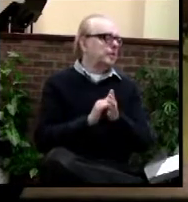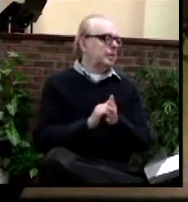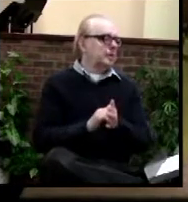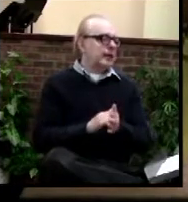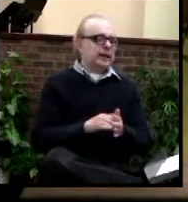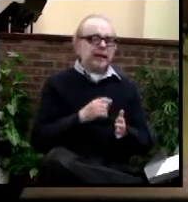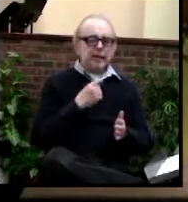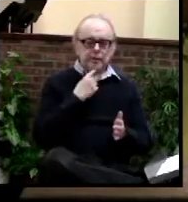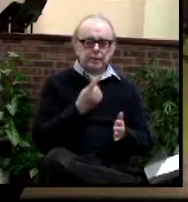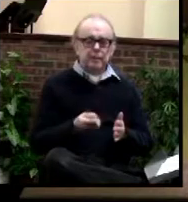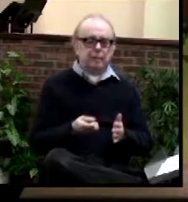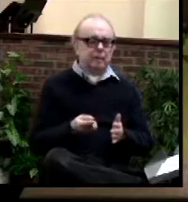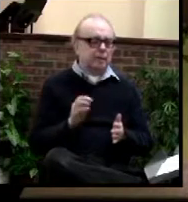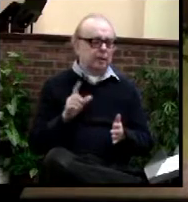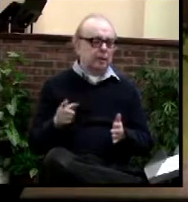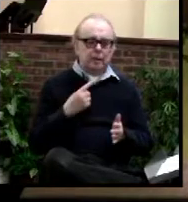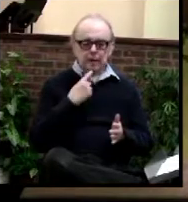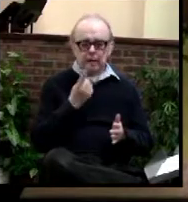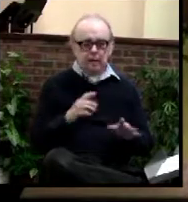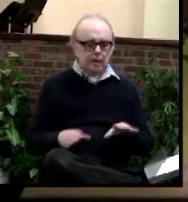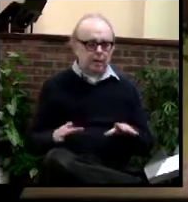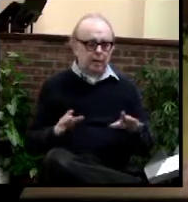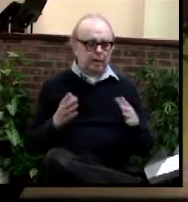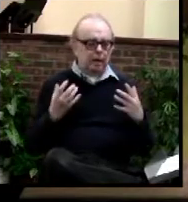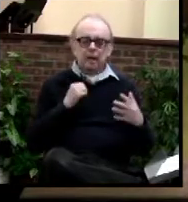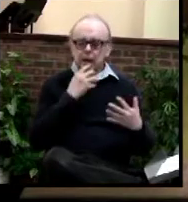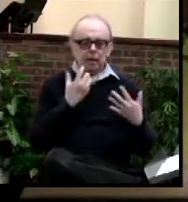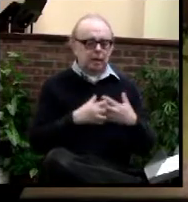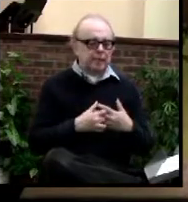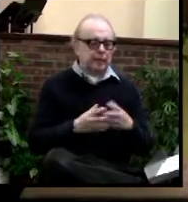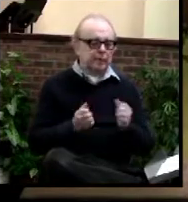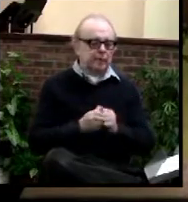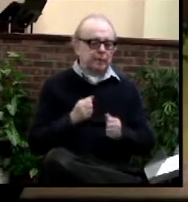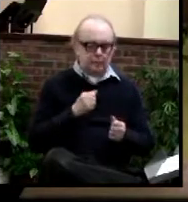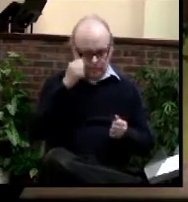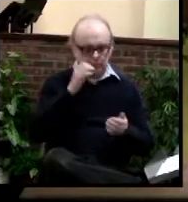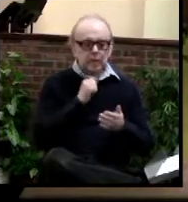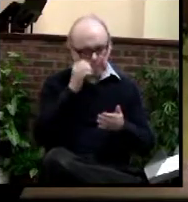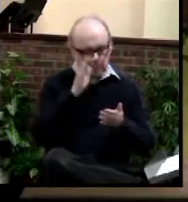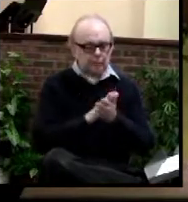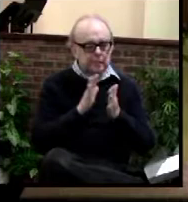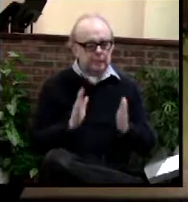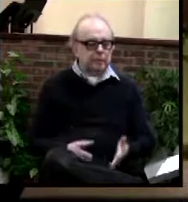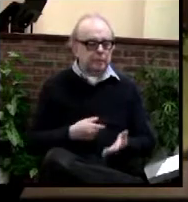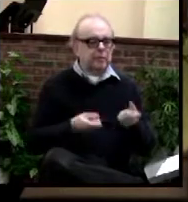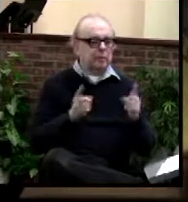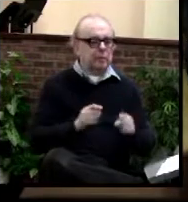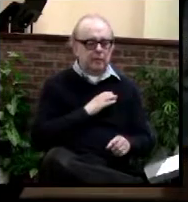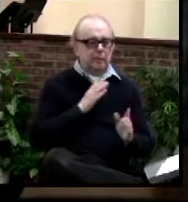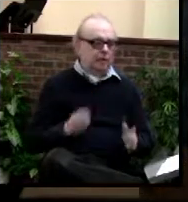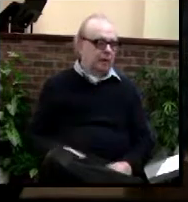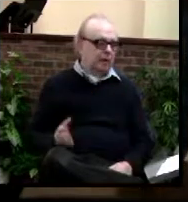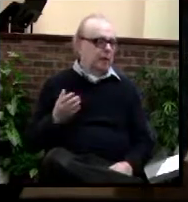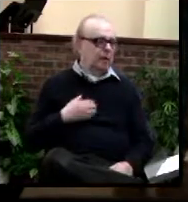say is, well, he's saying, do not be mismatched with unbelievers. So what's happening is that Christians have white